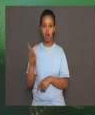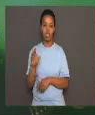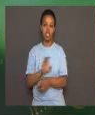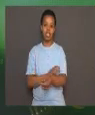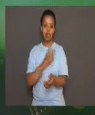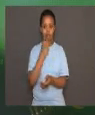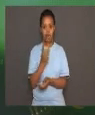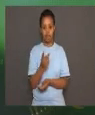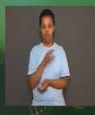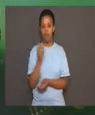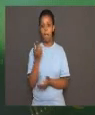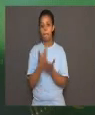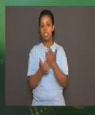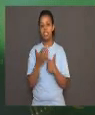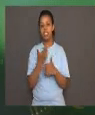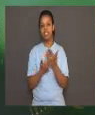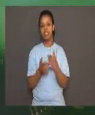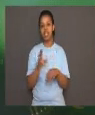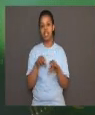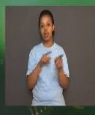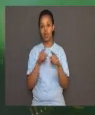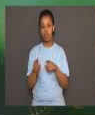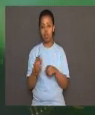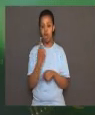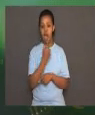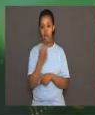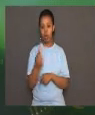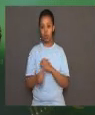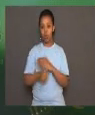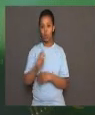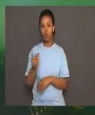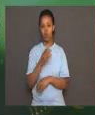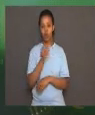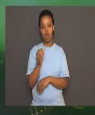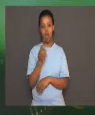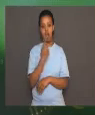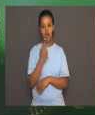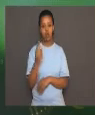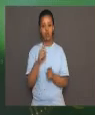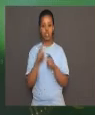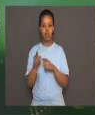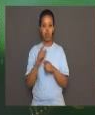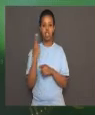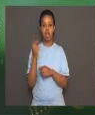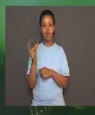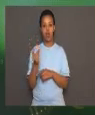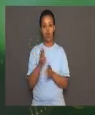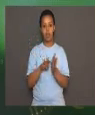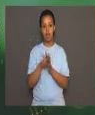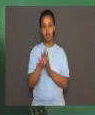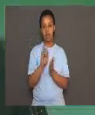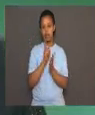cells, and we discussed some harmful and useful examples of